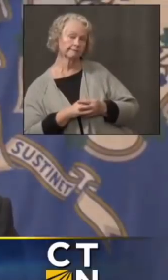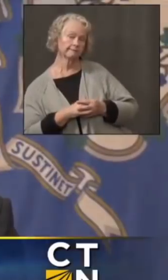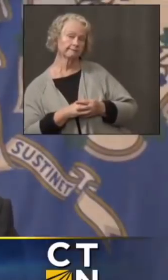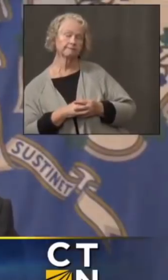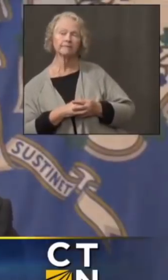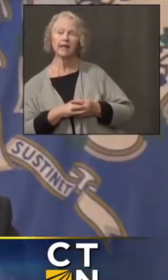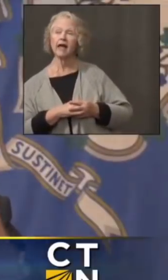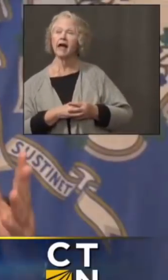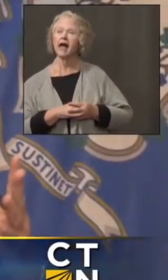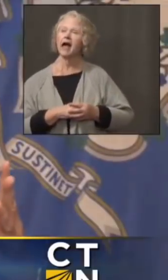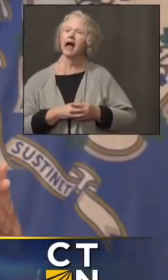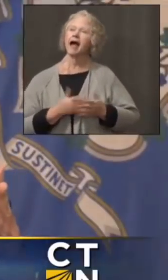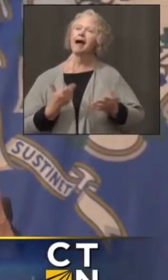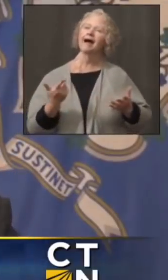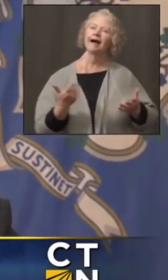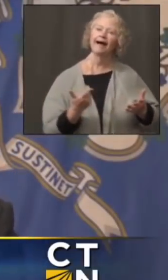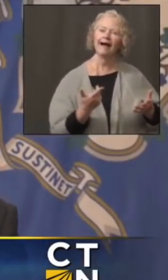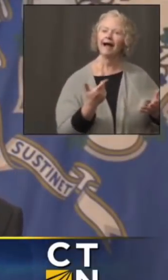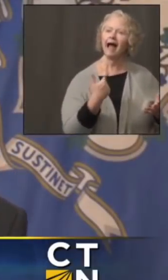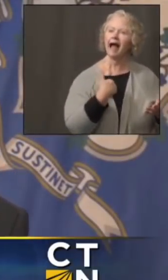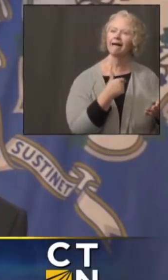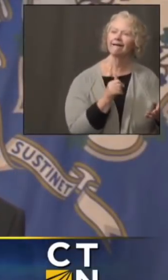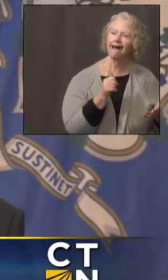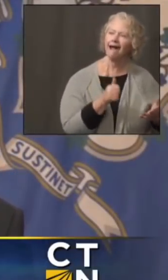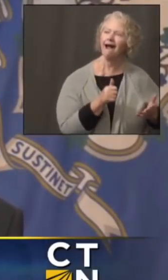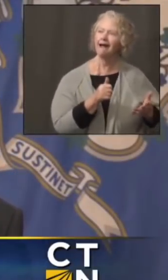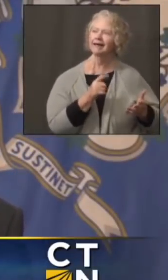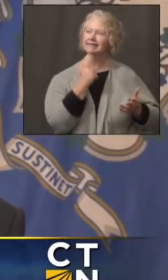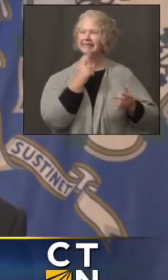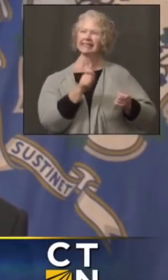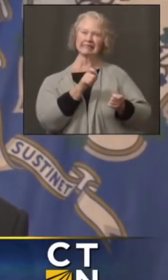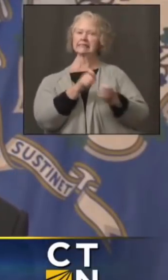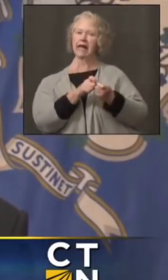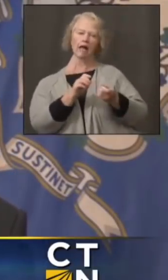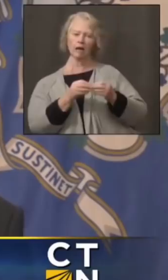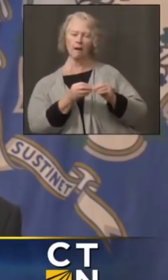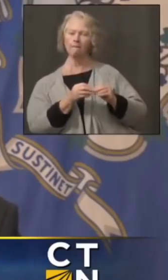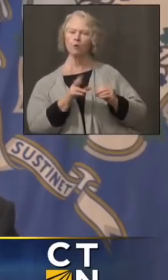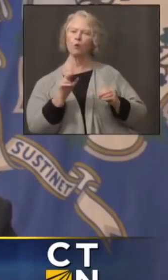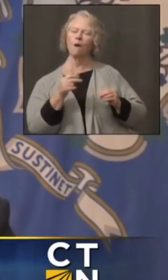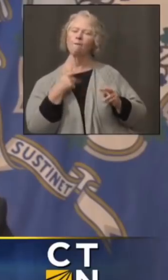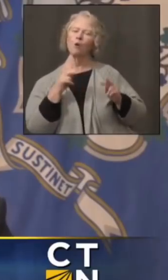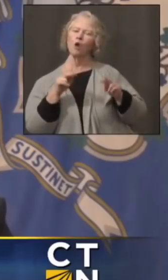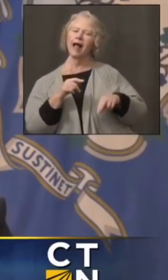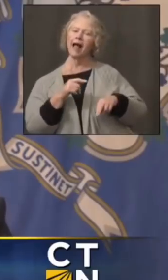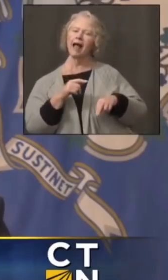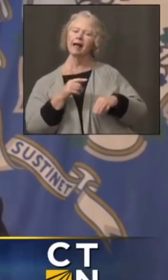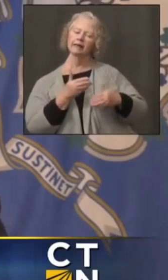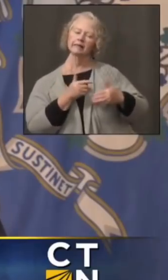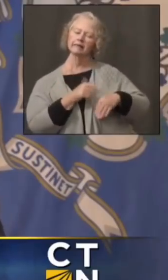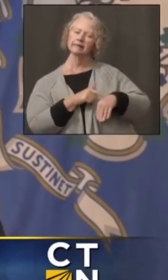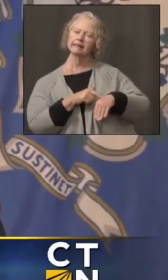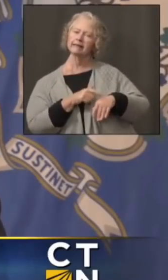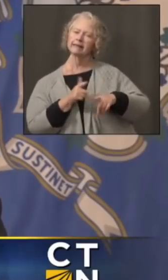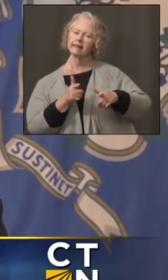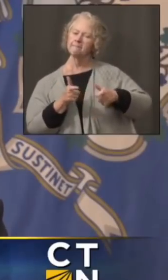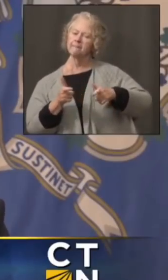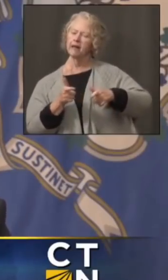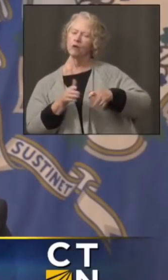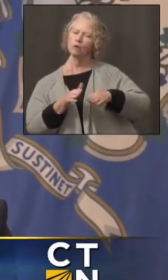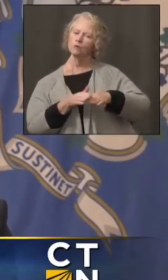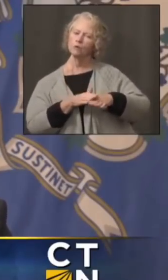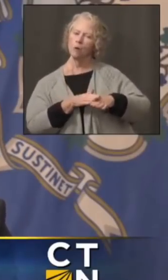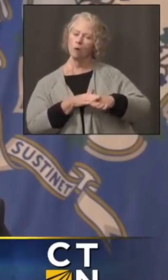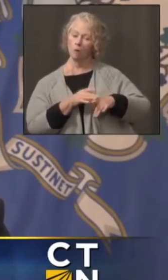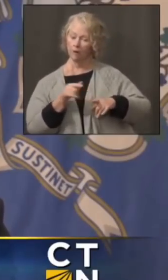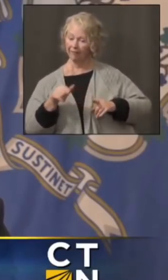I've always said I didn't have an absolute number in mind, but I also worried about the pace. And let's face it, if this 6 is